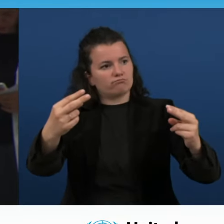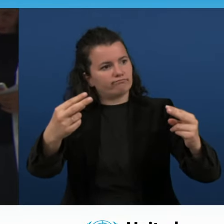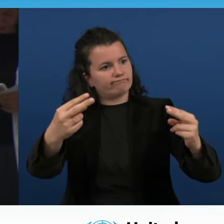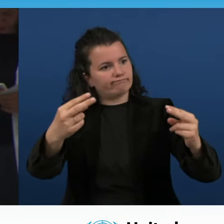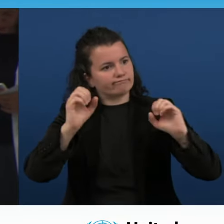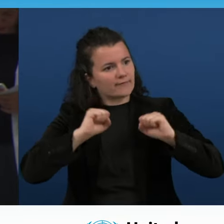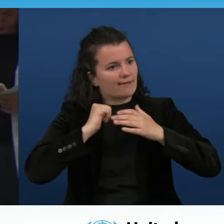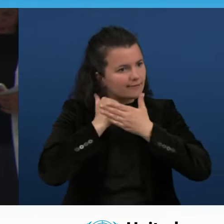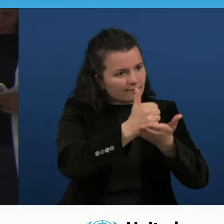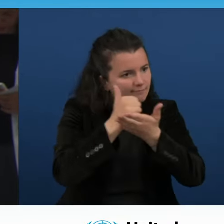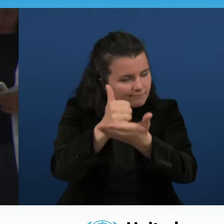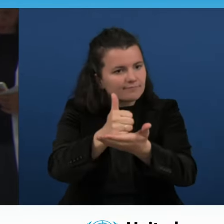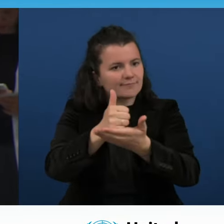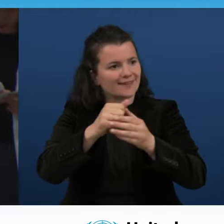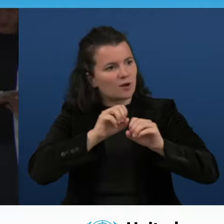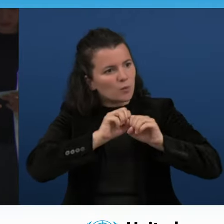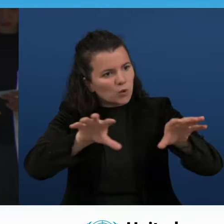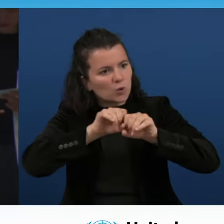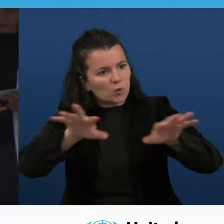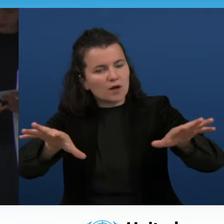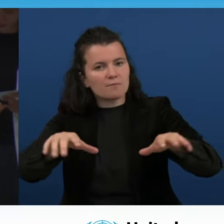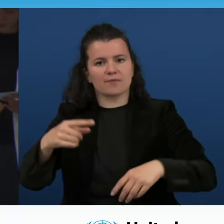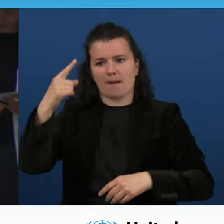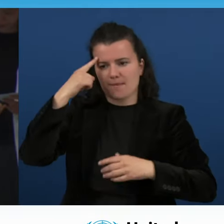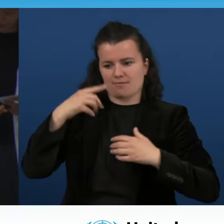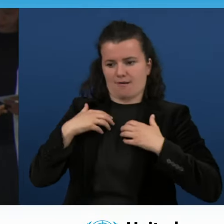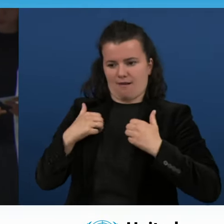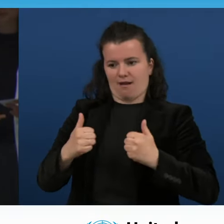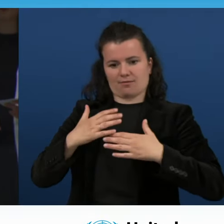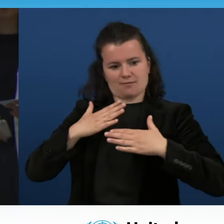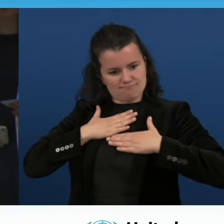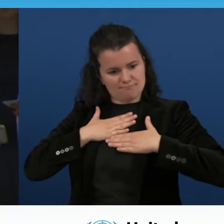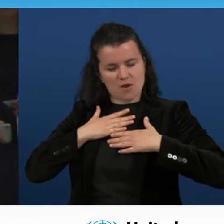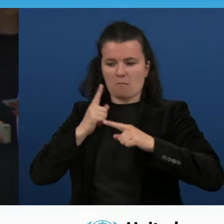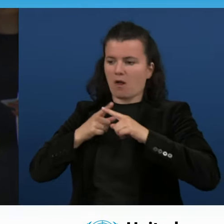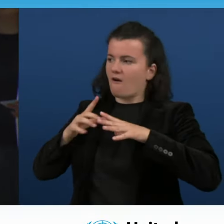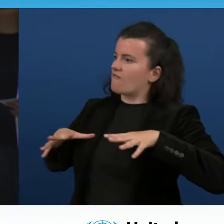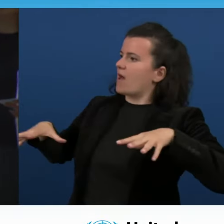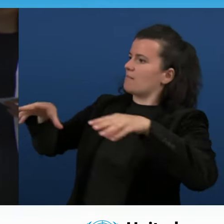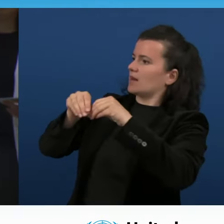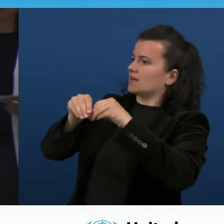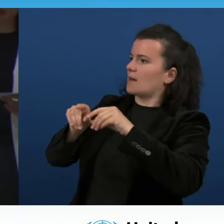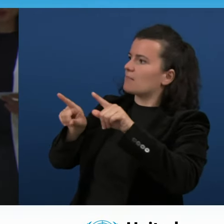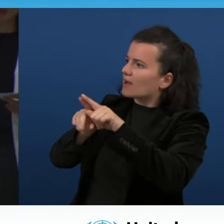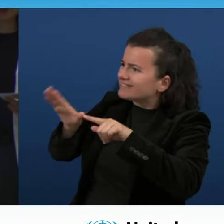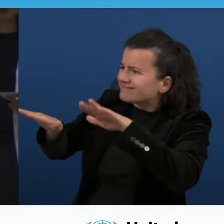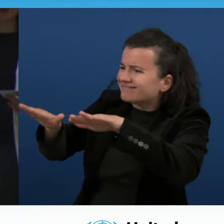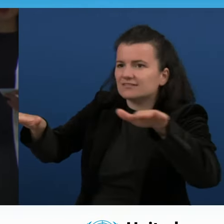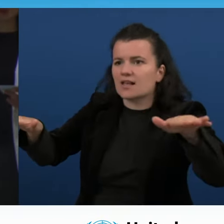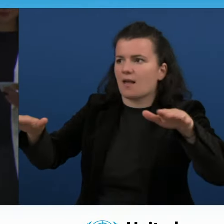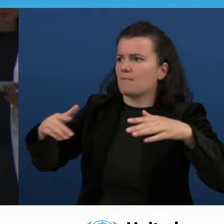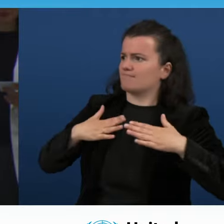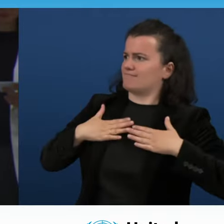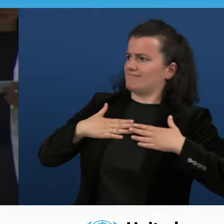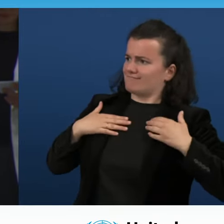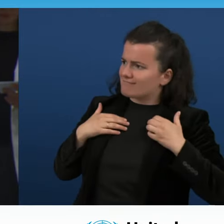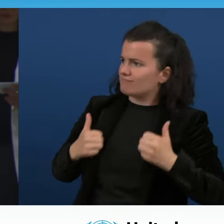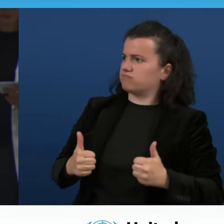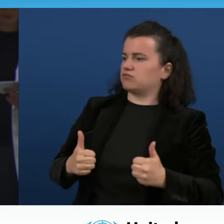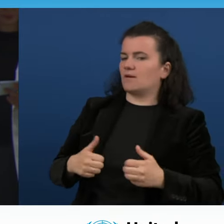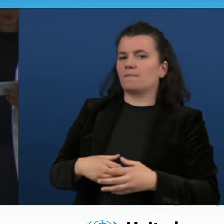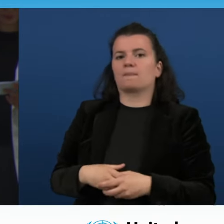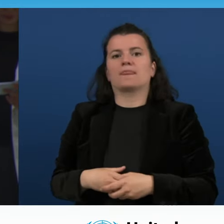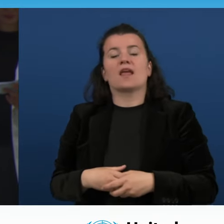Mental well-being and social capital are not the first thing that come to mind when we think about breaking the cycle of multidimensional